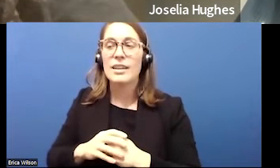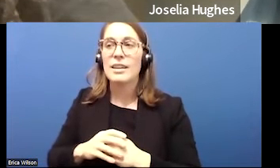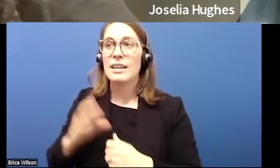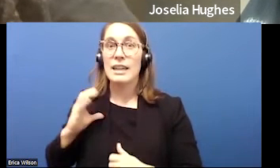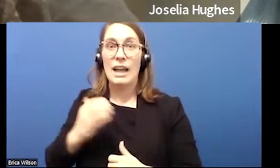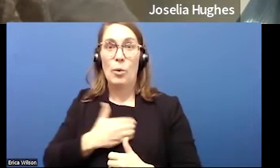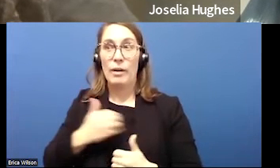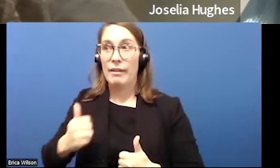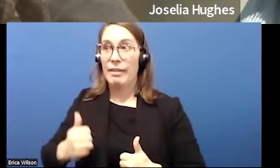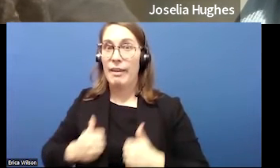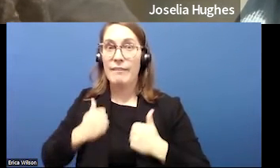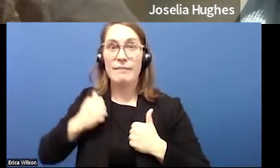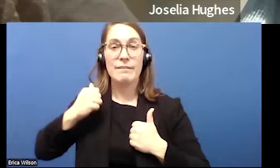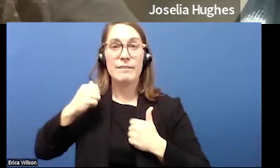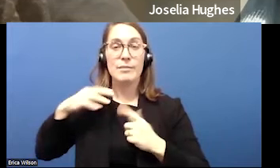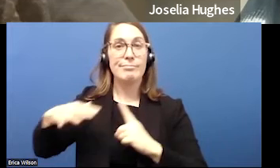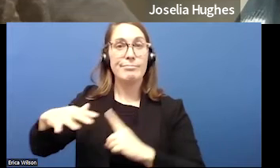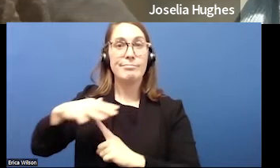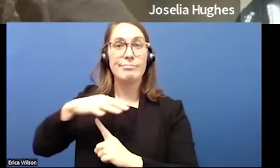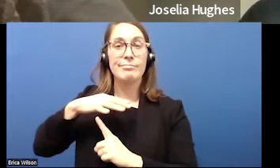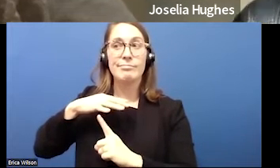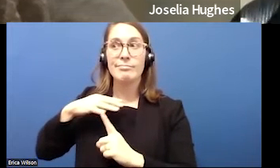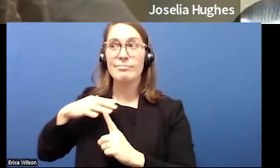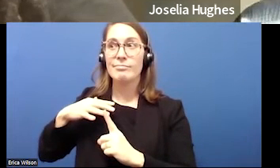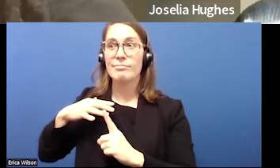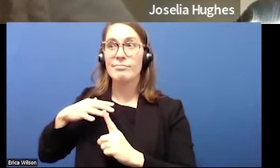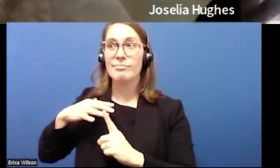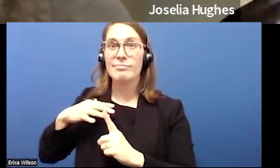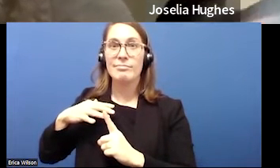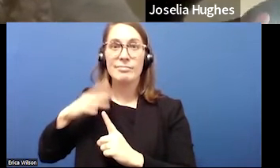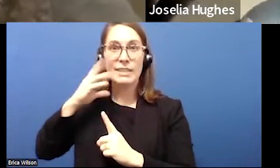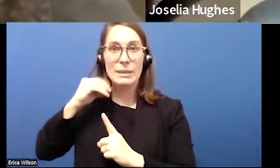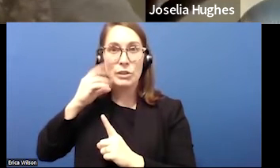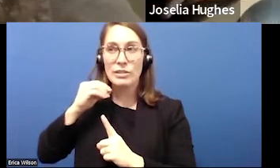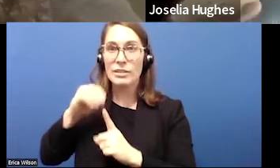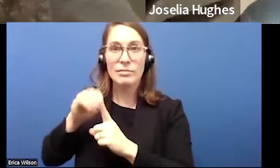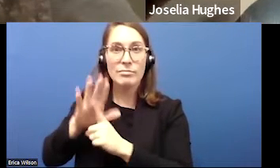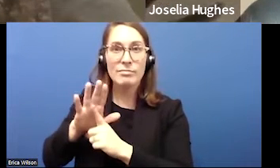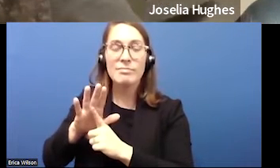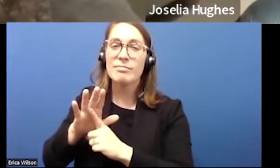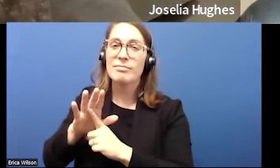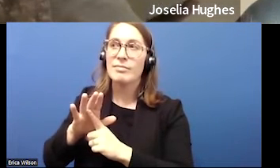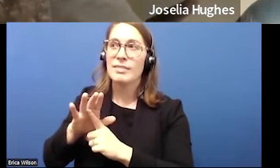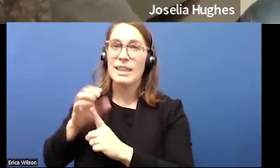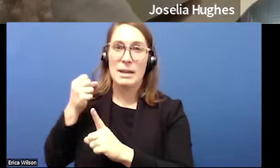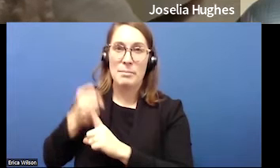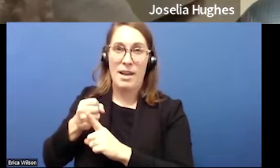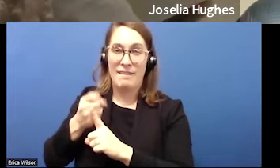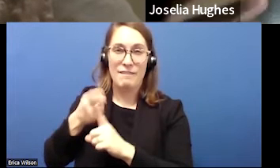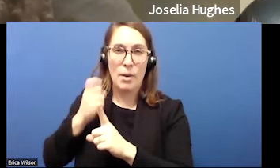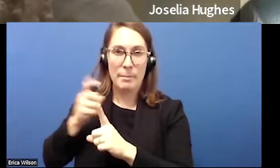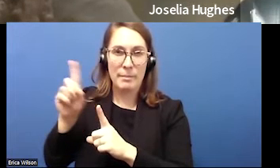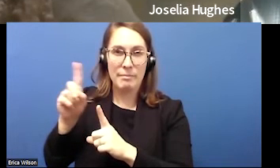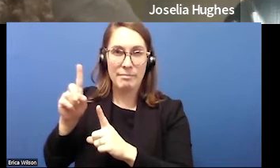our conditions, both how our conditions of being alive are impacted by the societies that we live